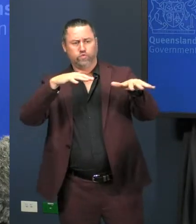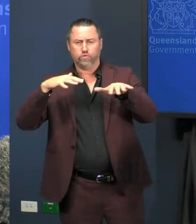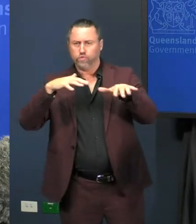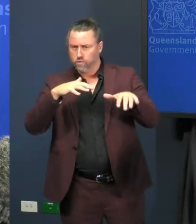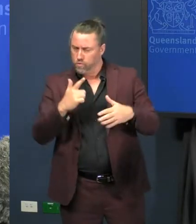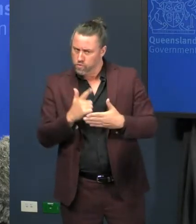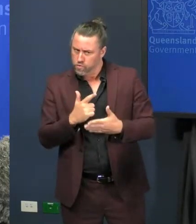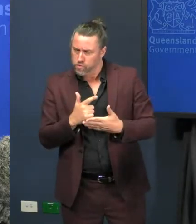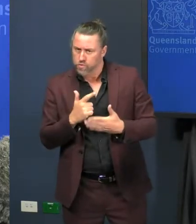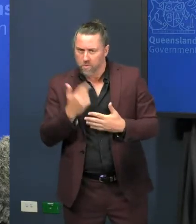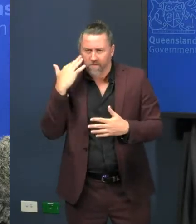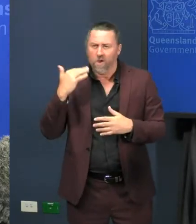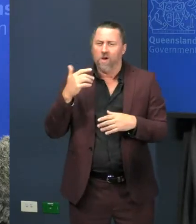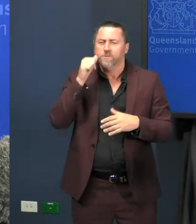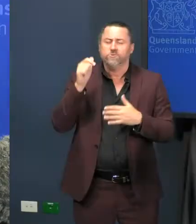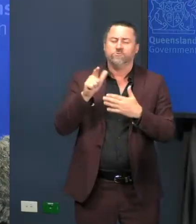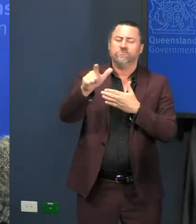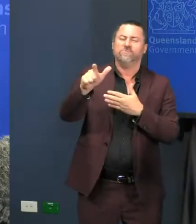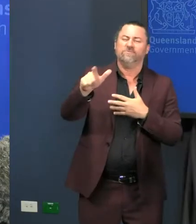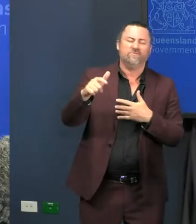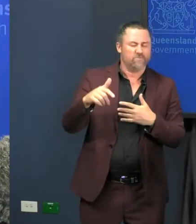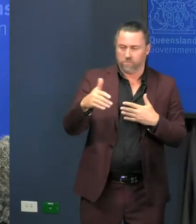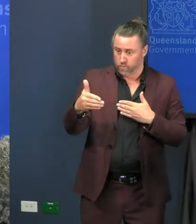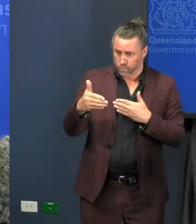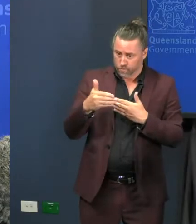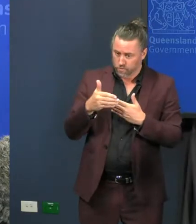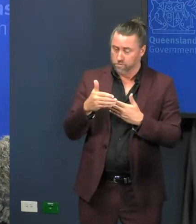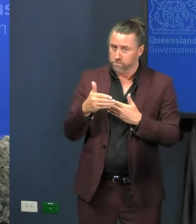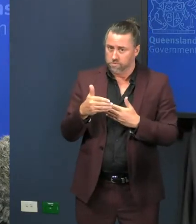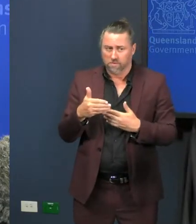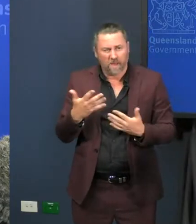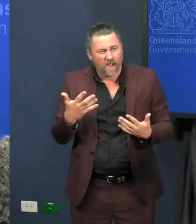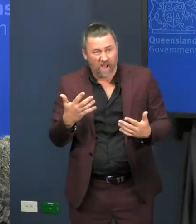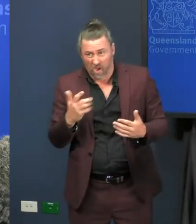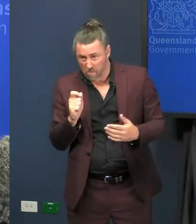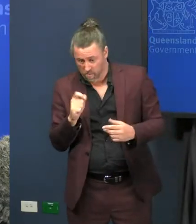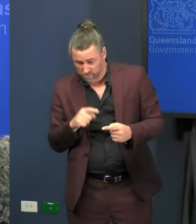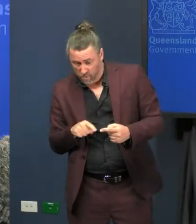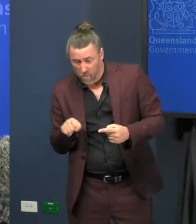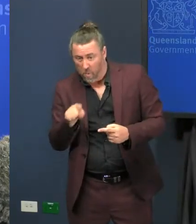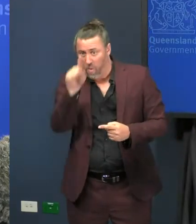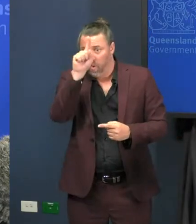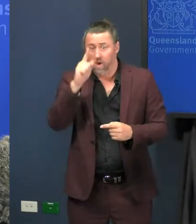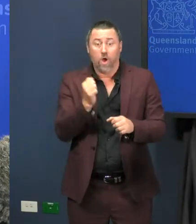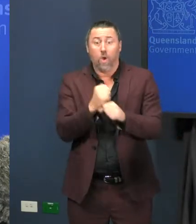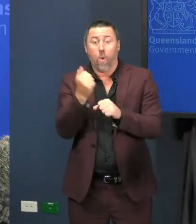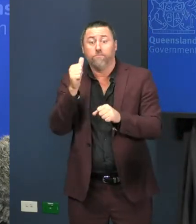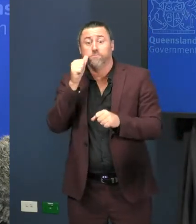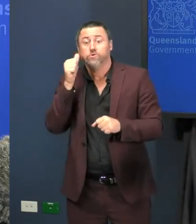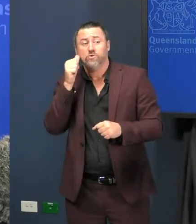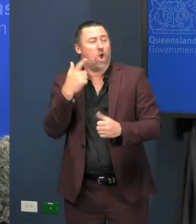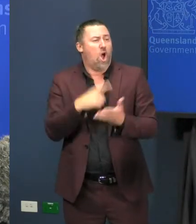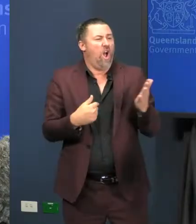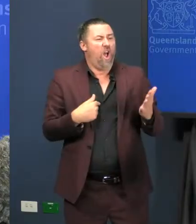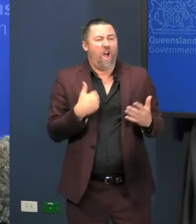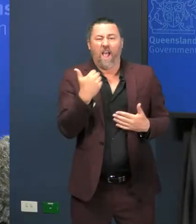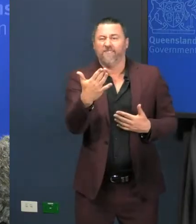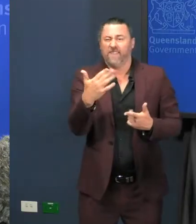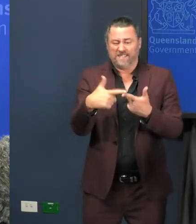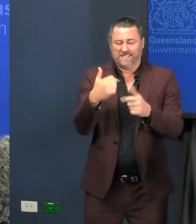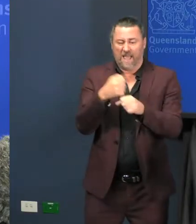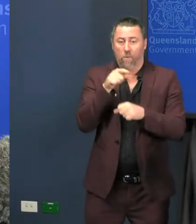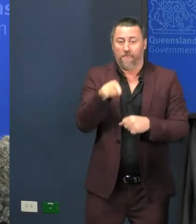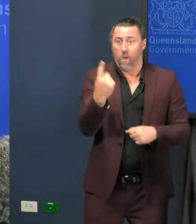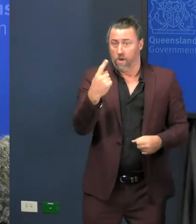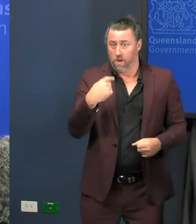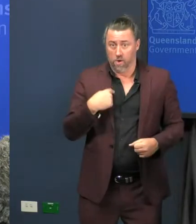coastal inundation and erosion from a fairly large part of the state. The Golden Beach one I raise just particularly because